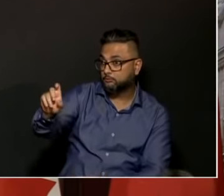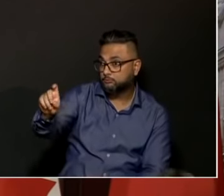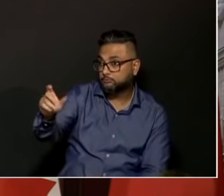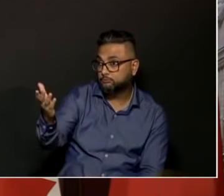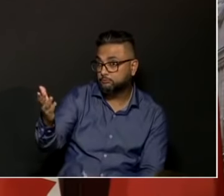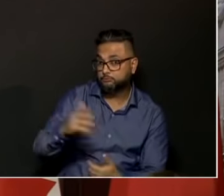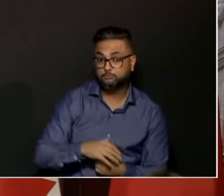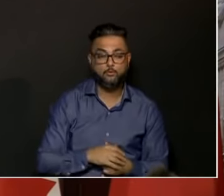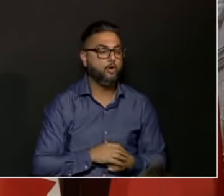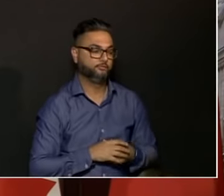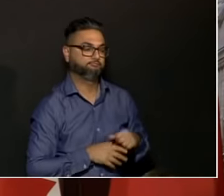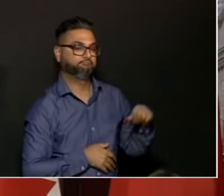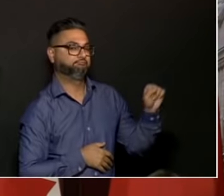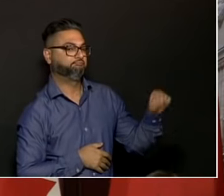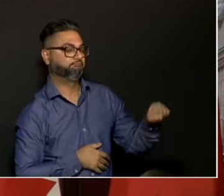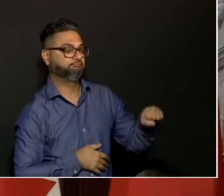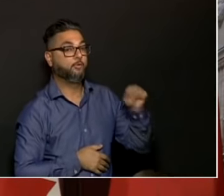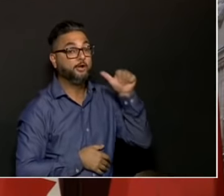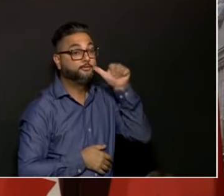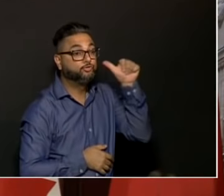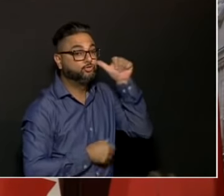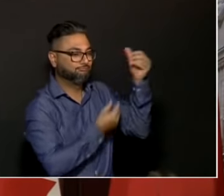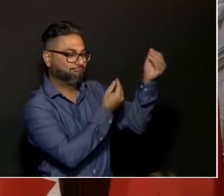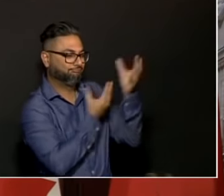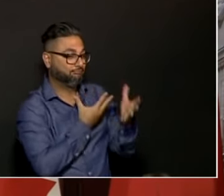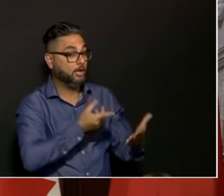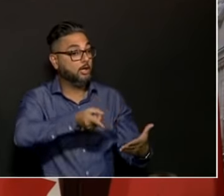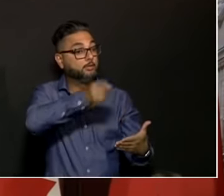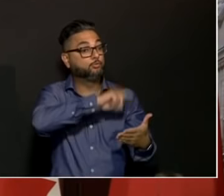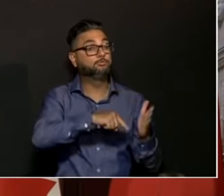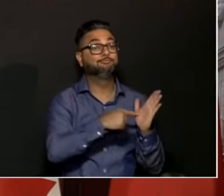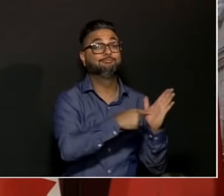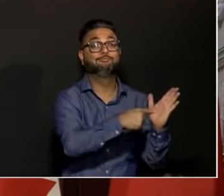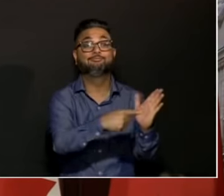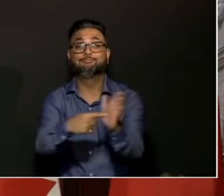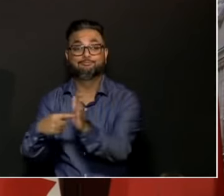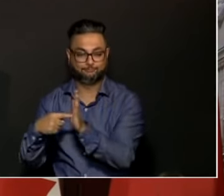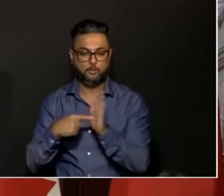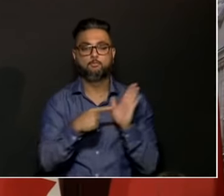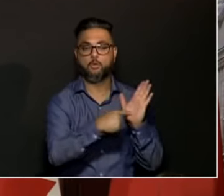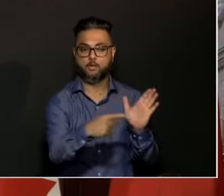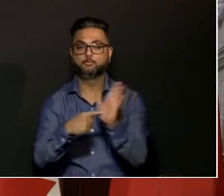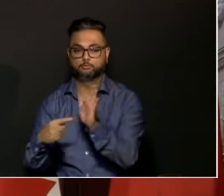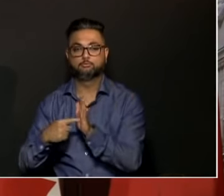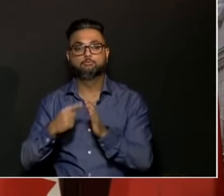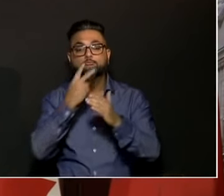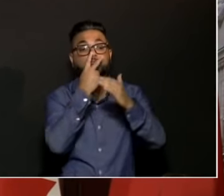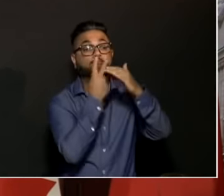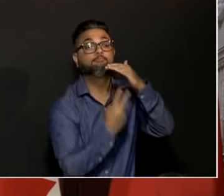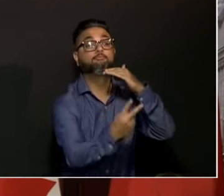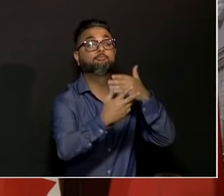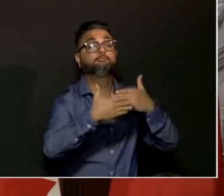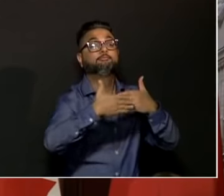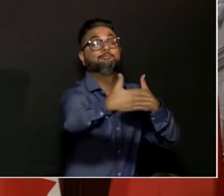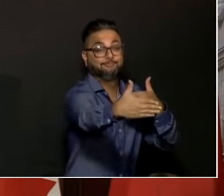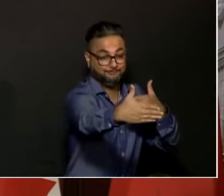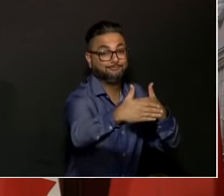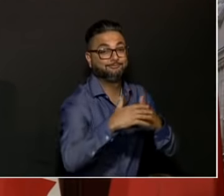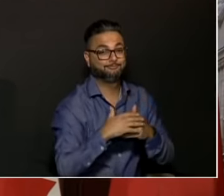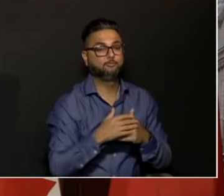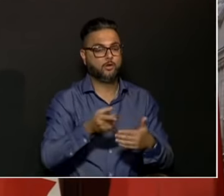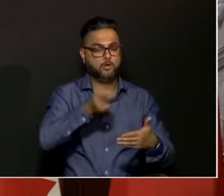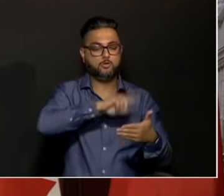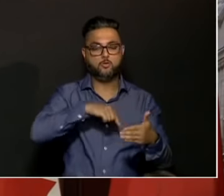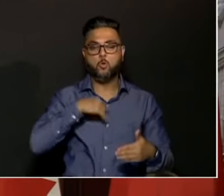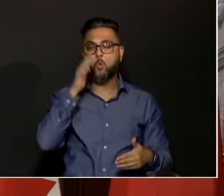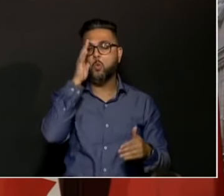briefed yesterday. We'll be rolling out the modeling next week. So what I've seen, we're going to roll it out next week, and the people